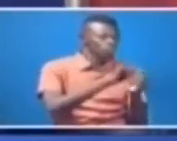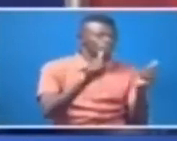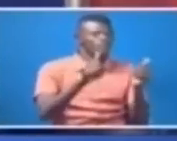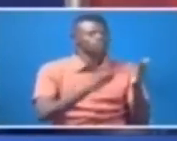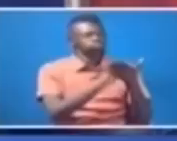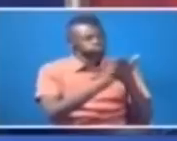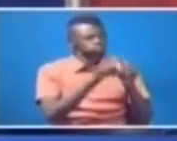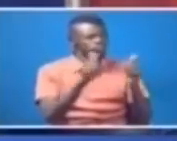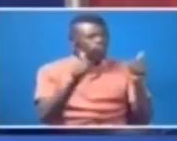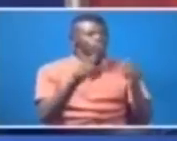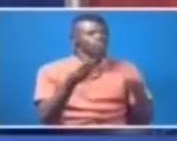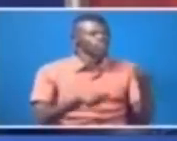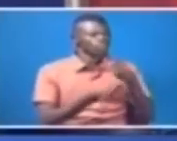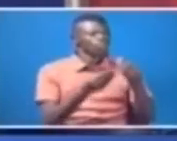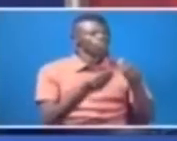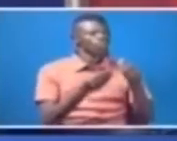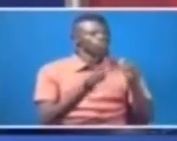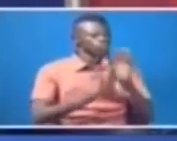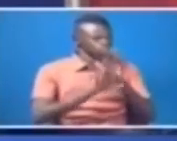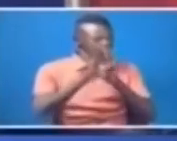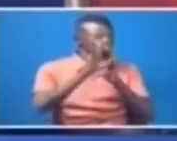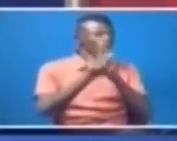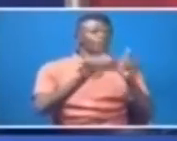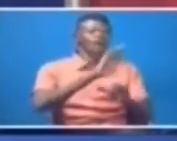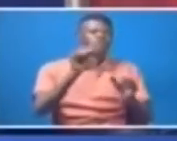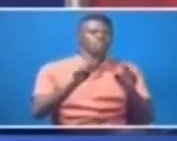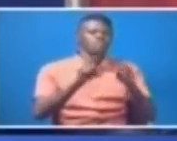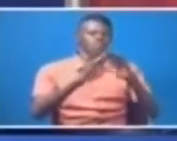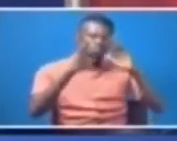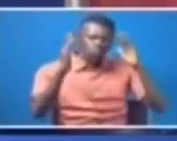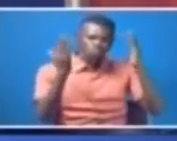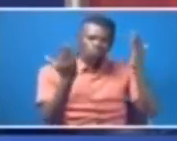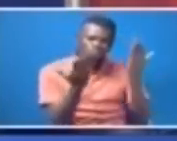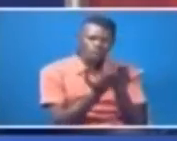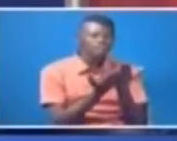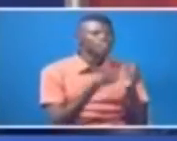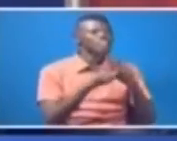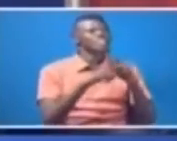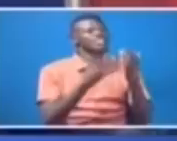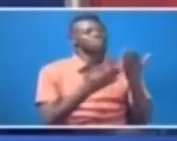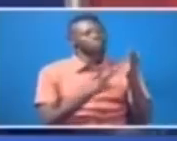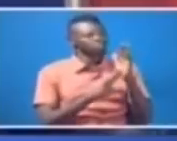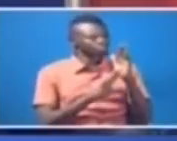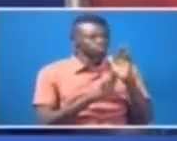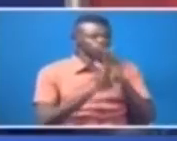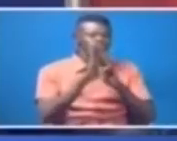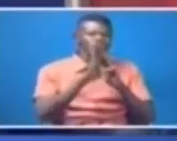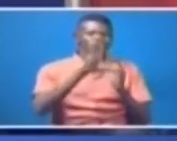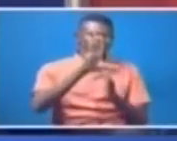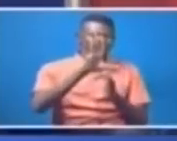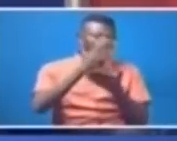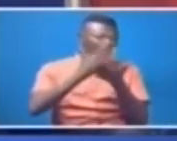your economy is outstripping growth continentally and globally, and growing at an average of just over